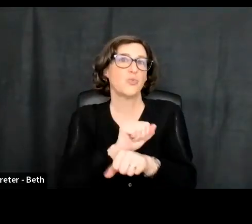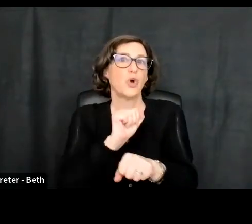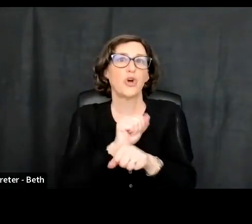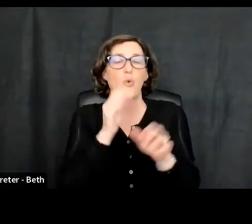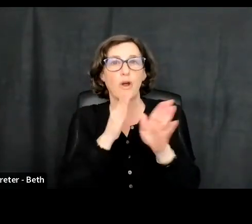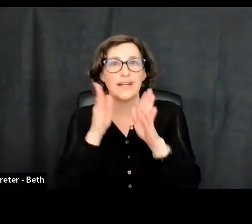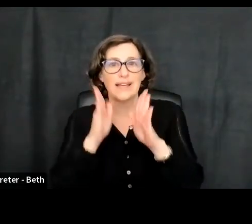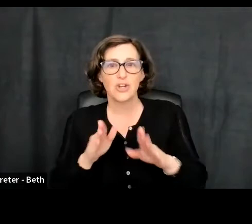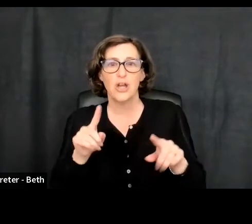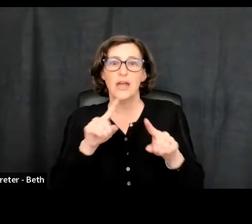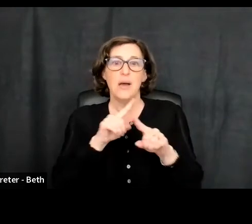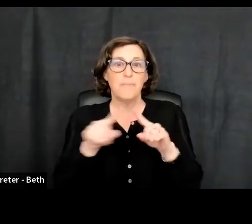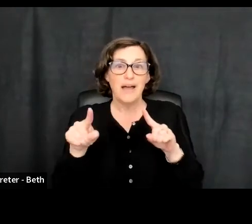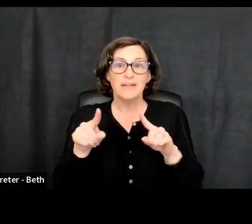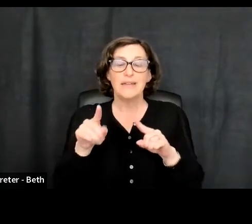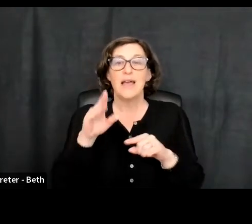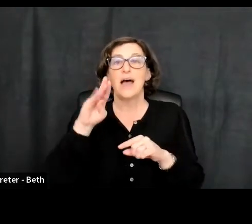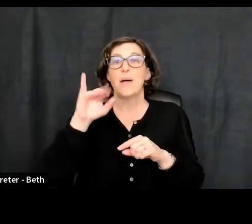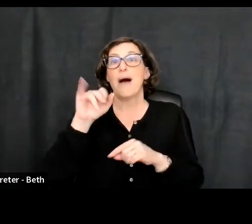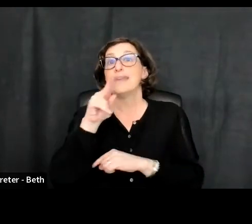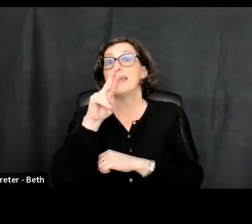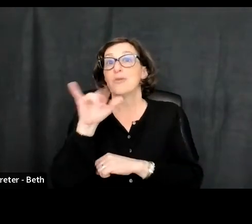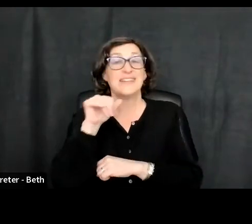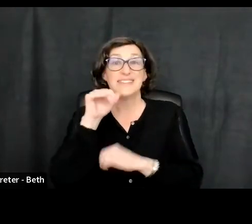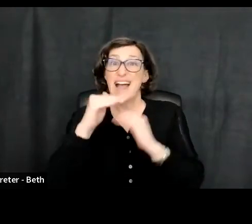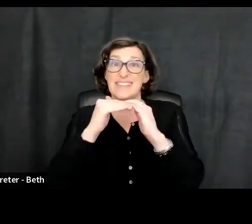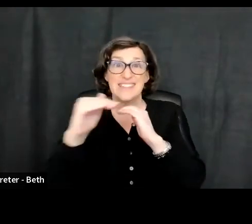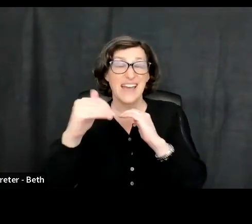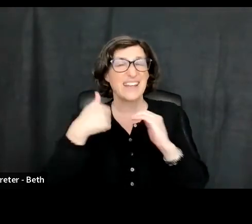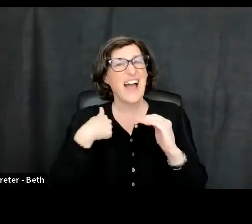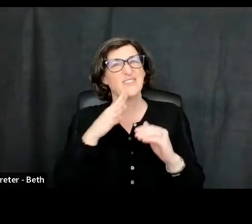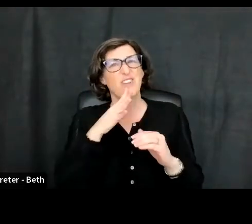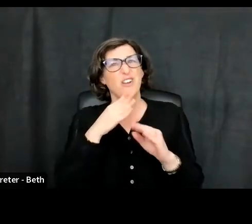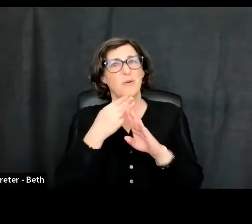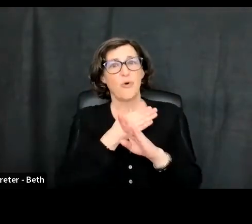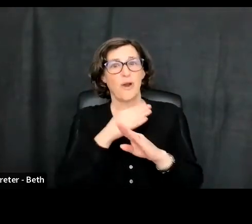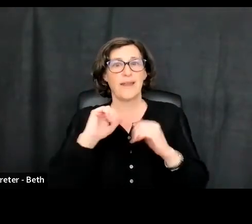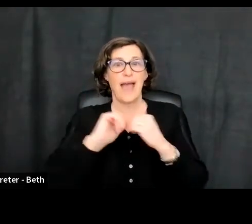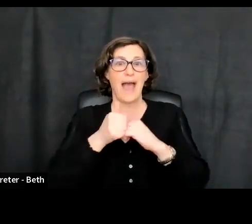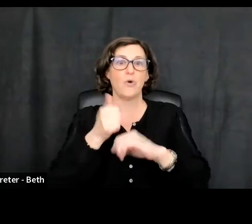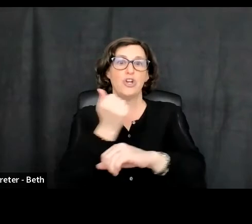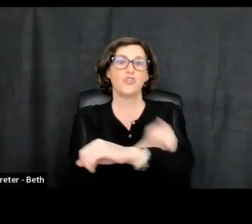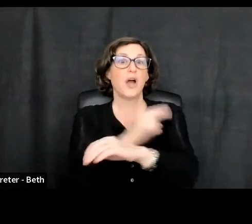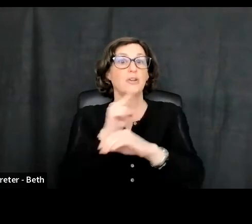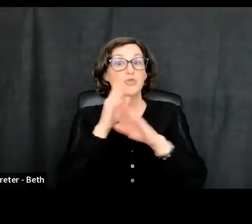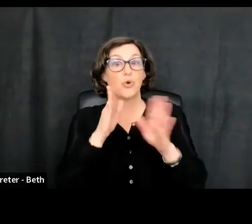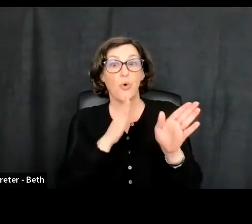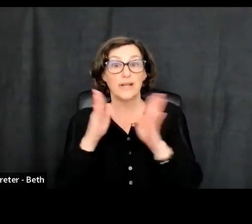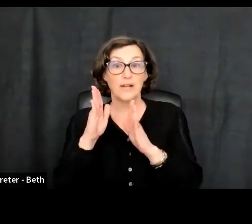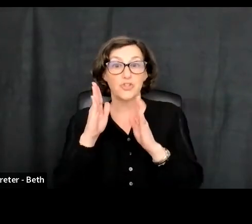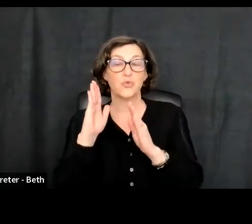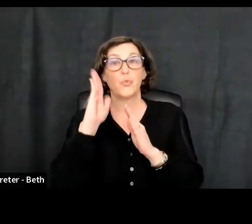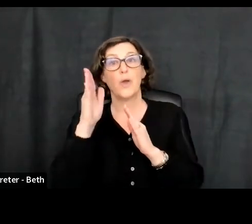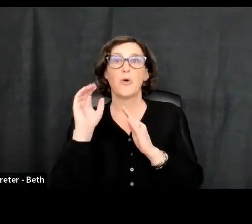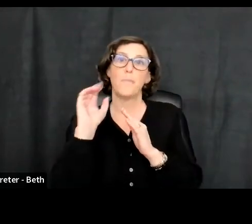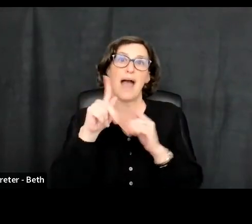entirely static. In previous speeches on this topic, I've talked about how drug user organizers will sometimes go back to school for an MPH or a